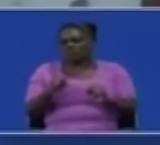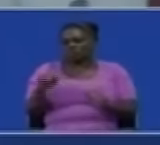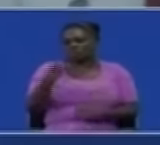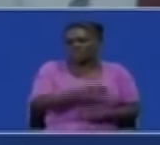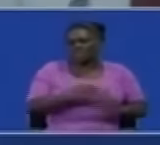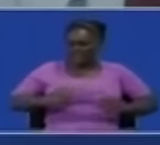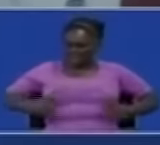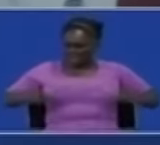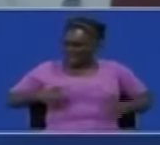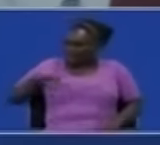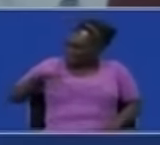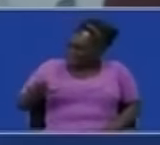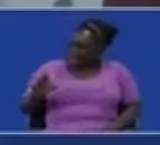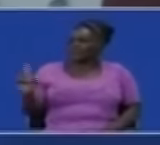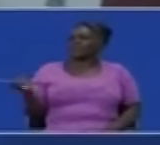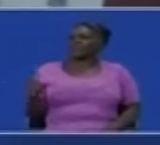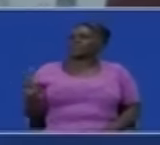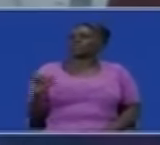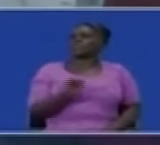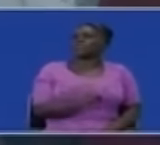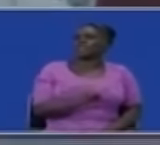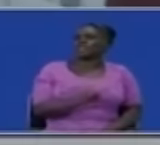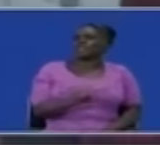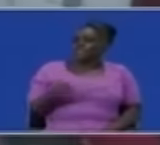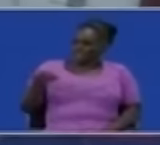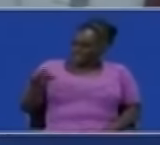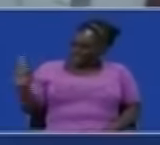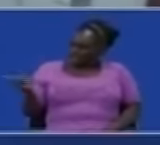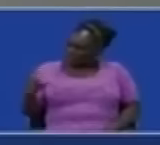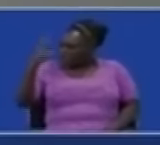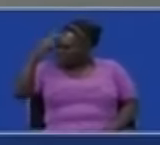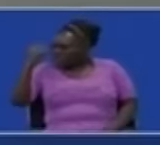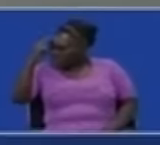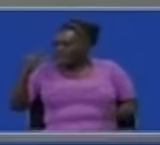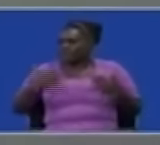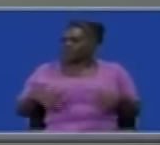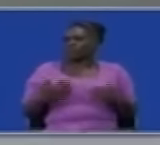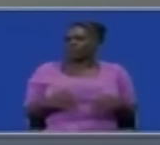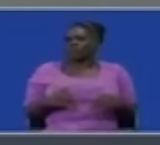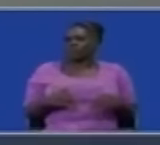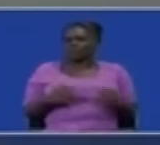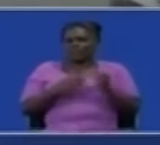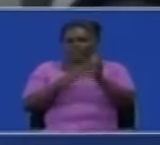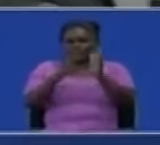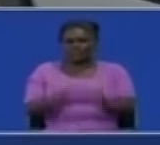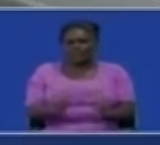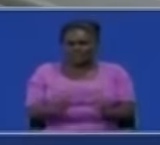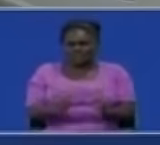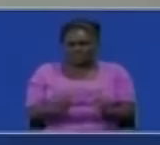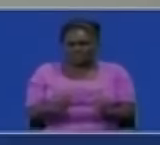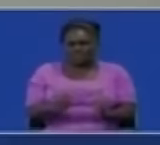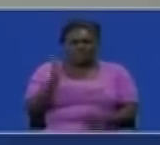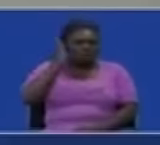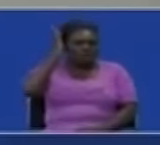Garissa, na yeye anaishi Nairobi, na Nairobi ni nchi ya Wamasai. On Friday, leaders from Aden Duale's